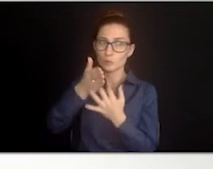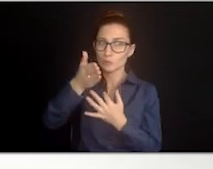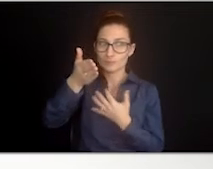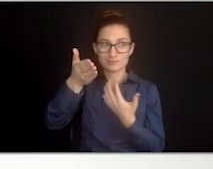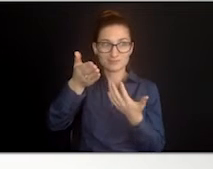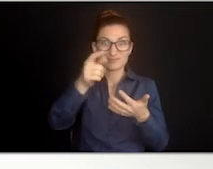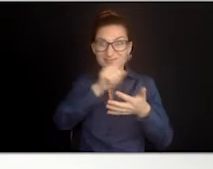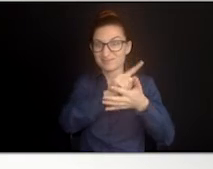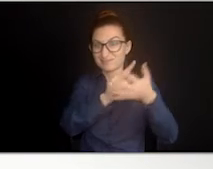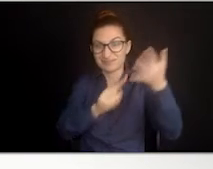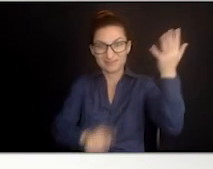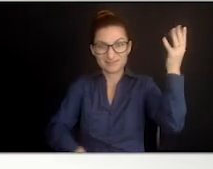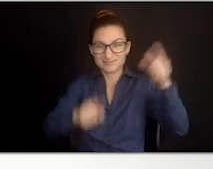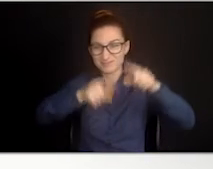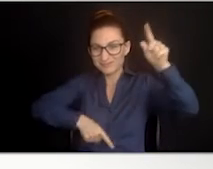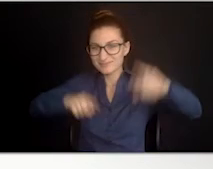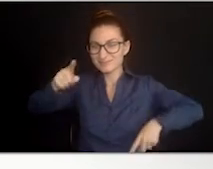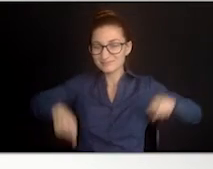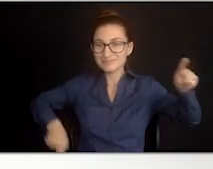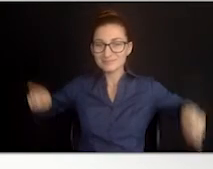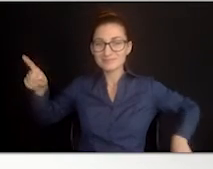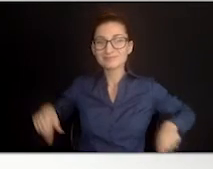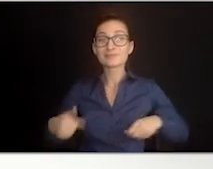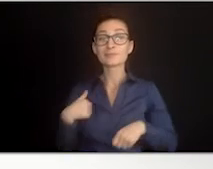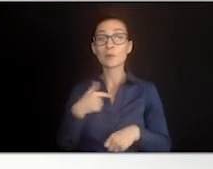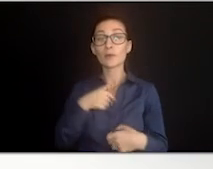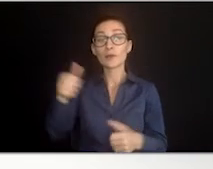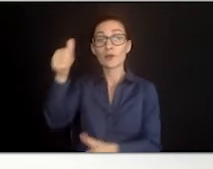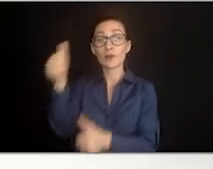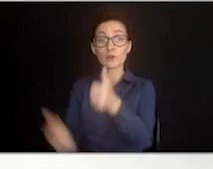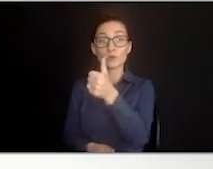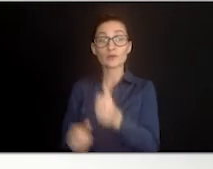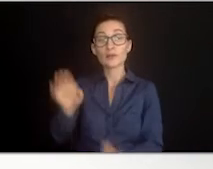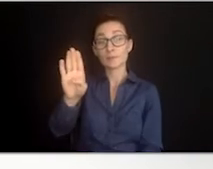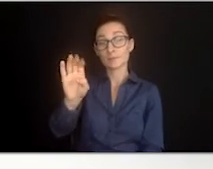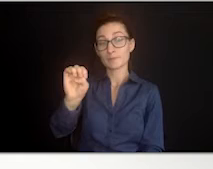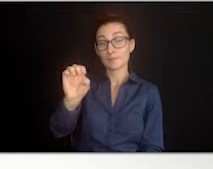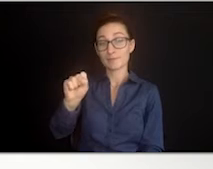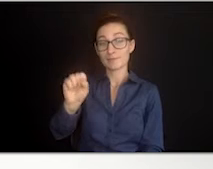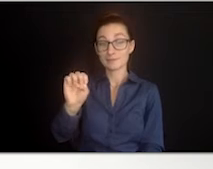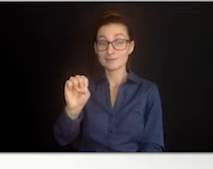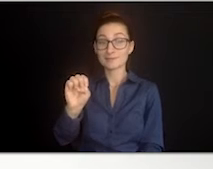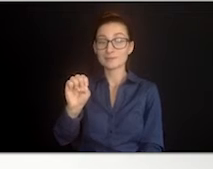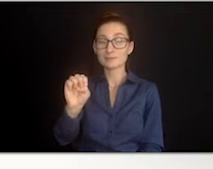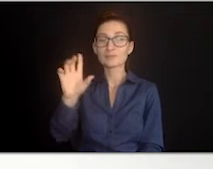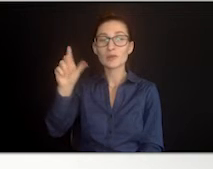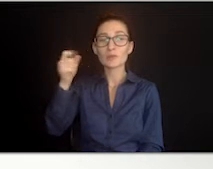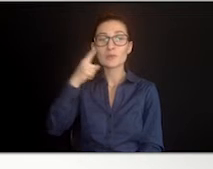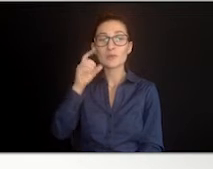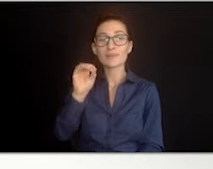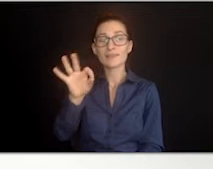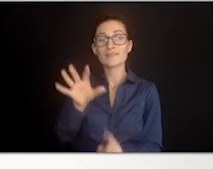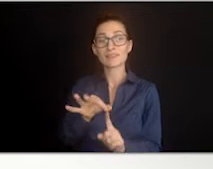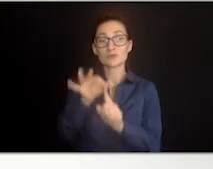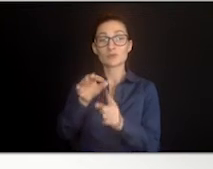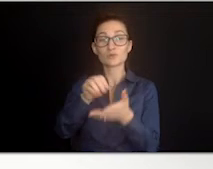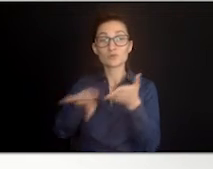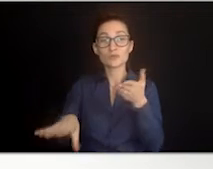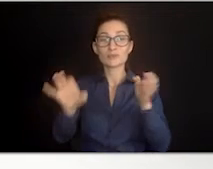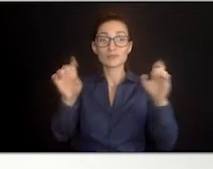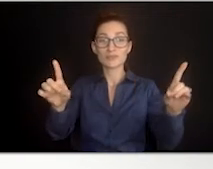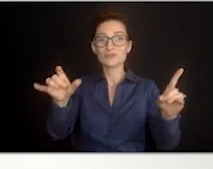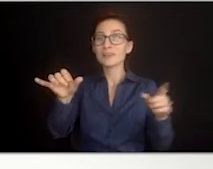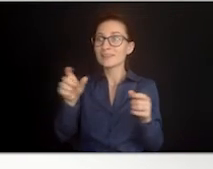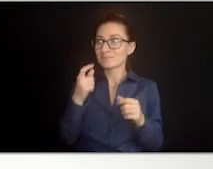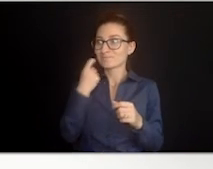form. We do operate under the Bureau of Exceptional Student Education. They recently changed their name, and that's hard for us to